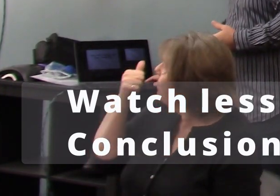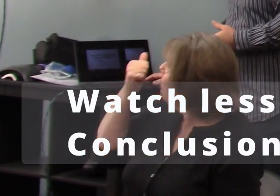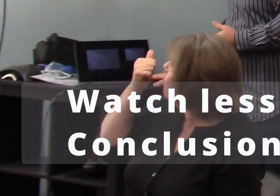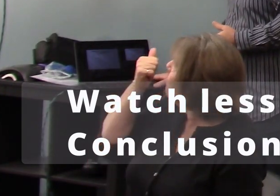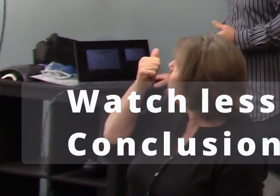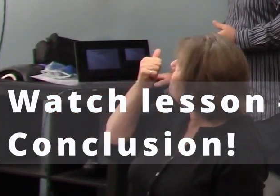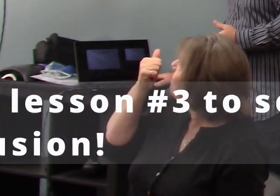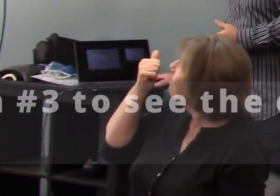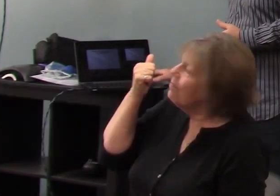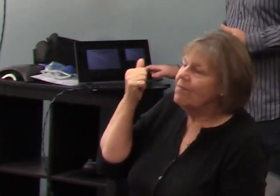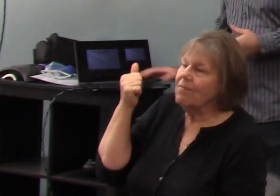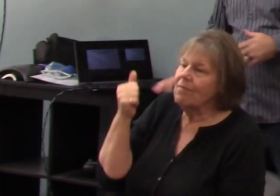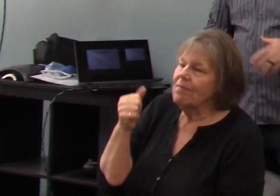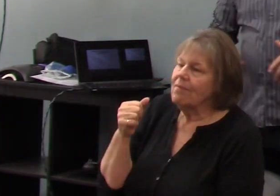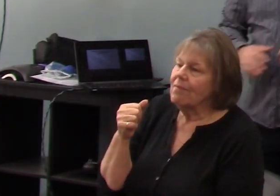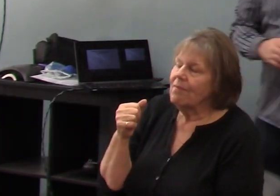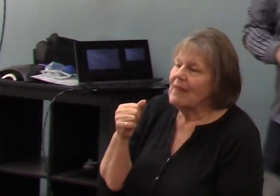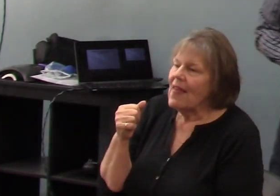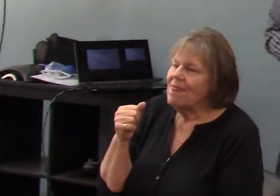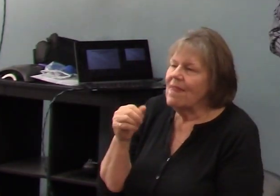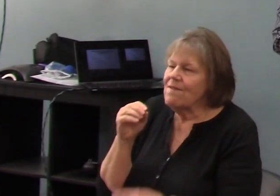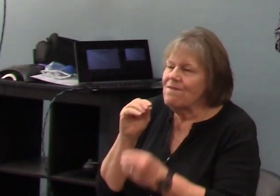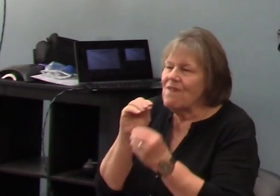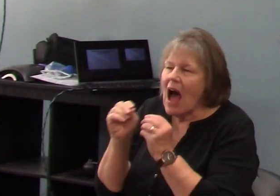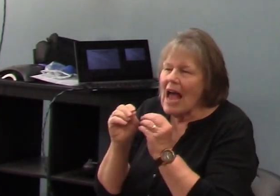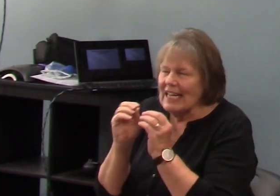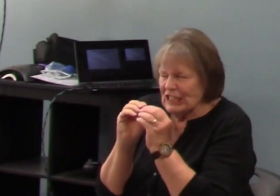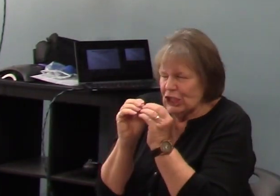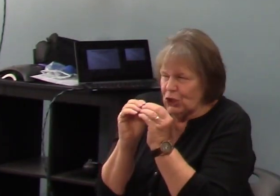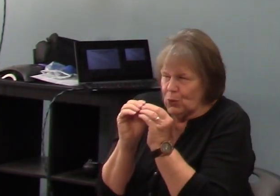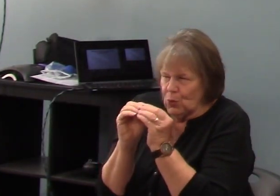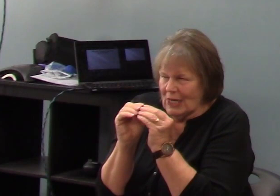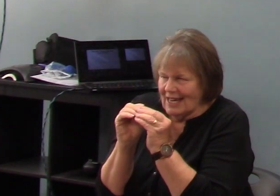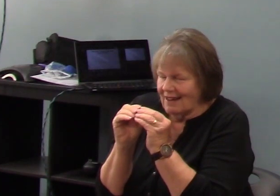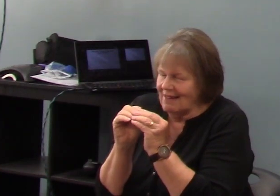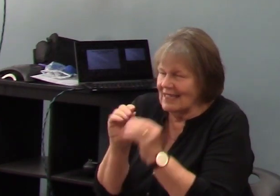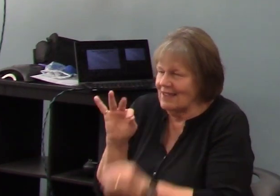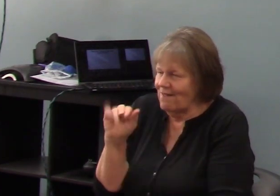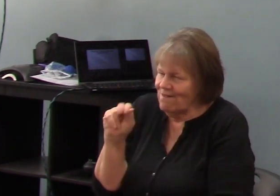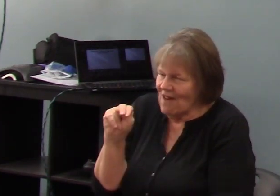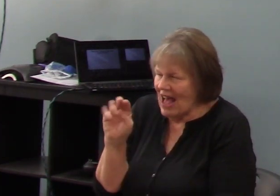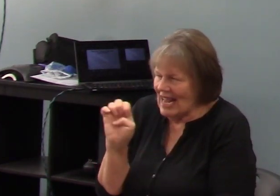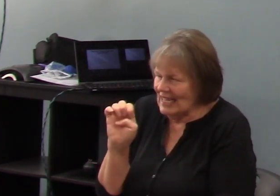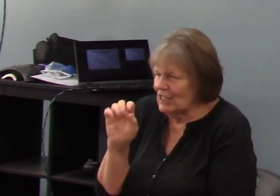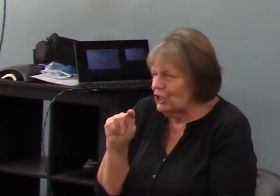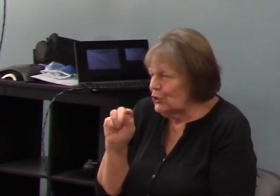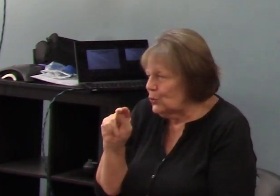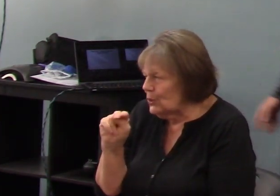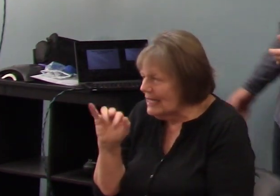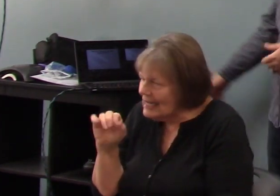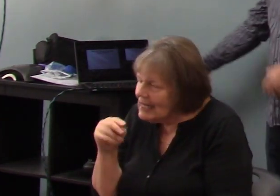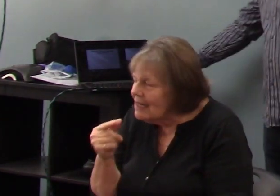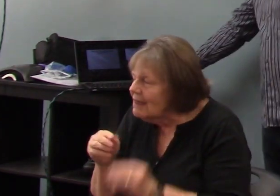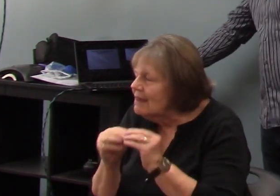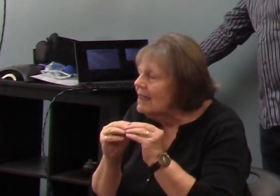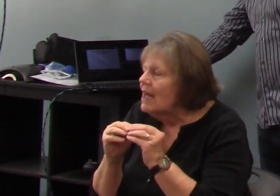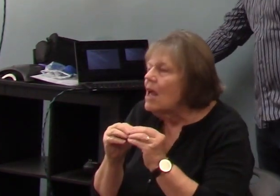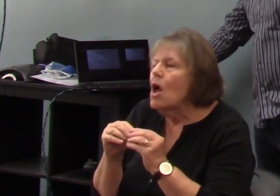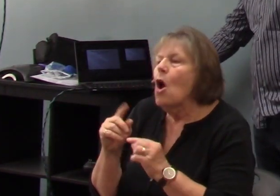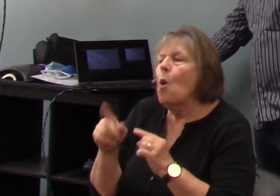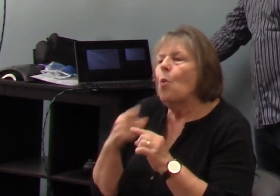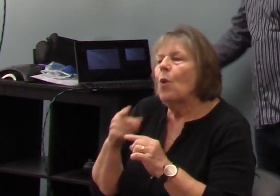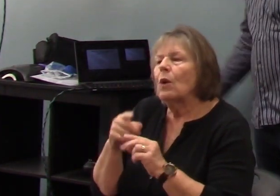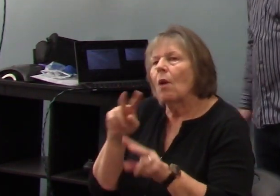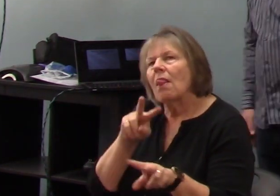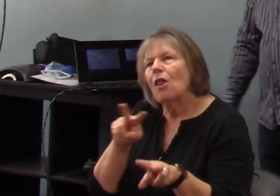we're discussing today. And this is essentially how the fine-tuning argument goes. When we look around the